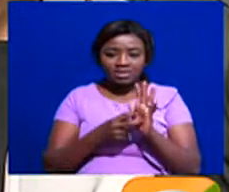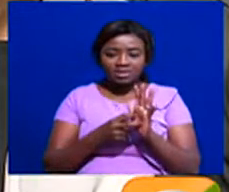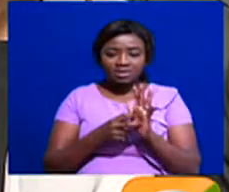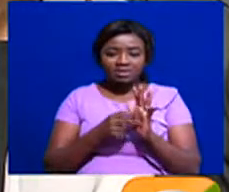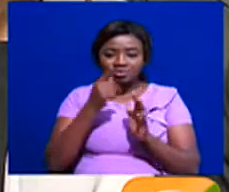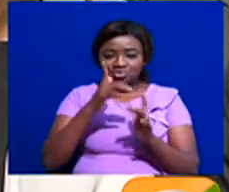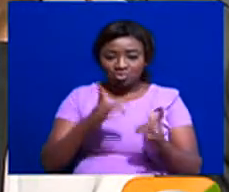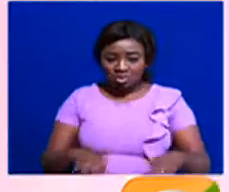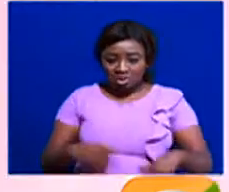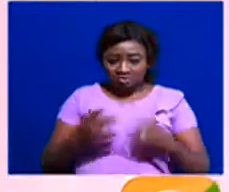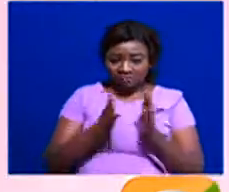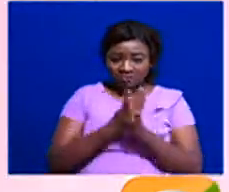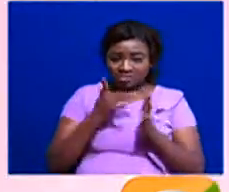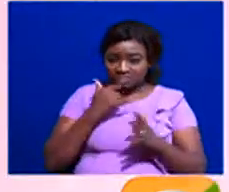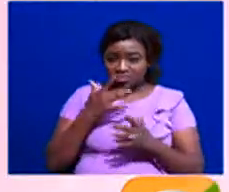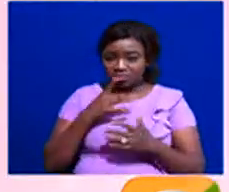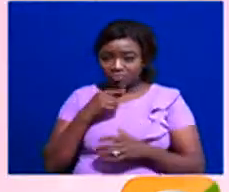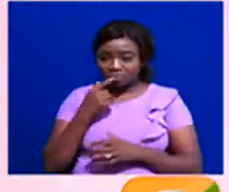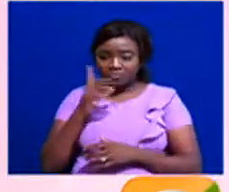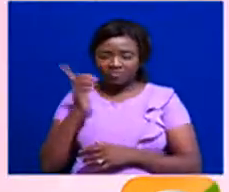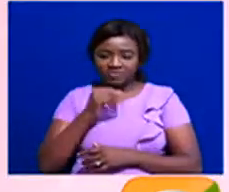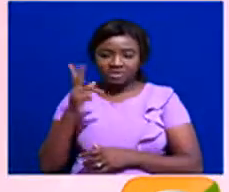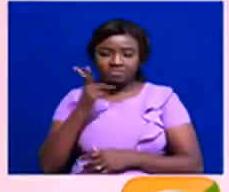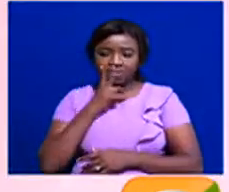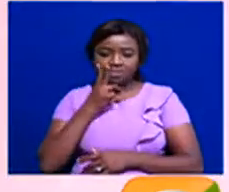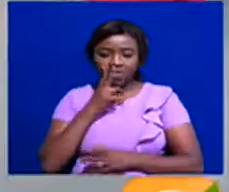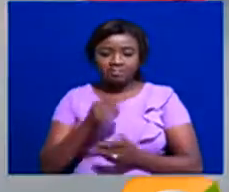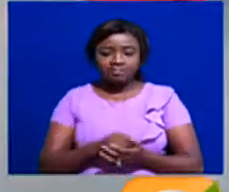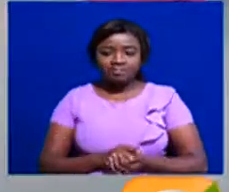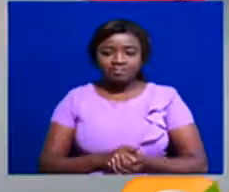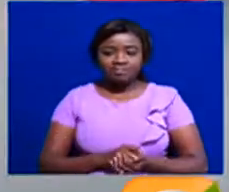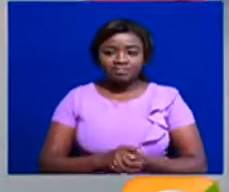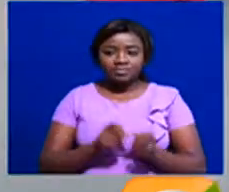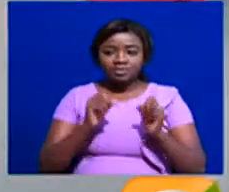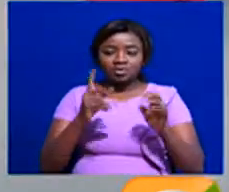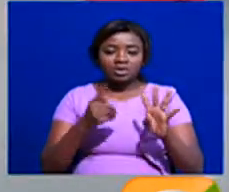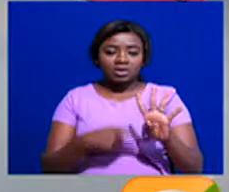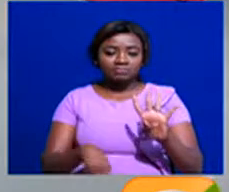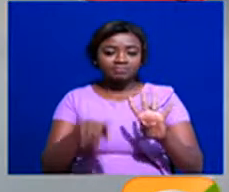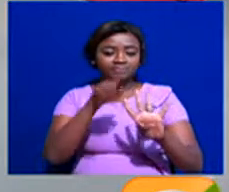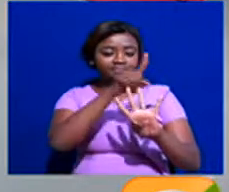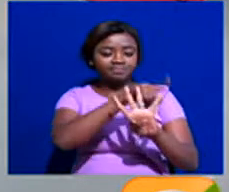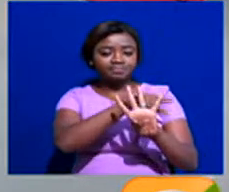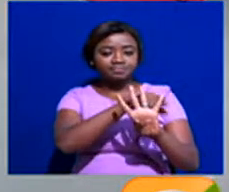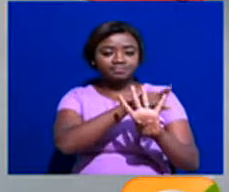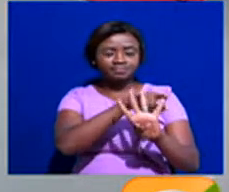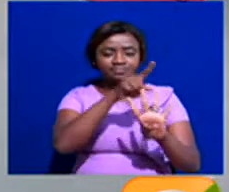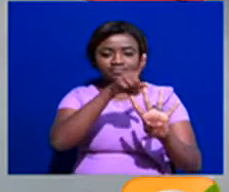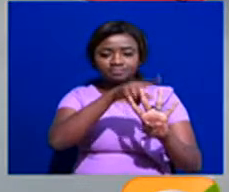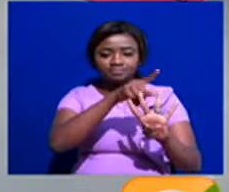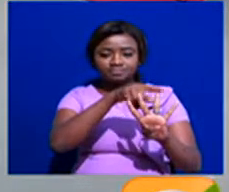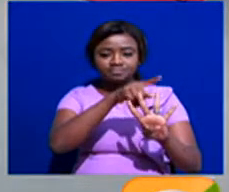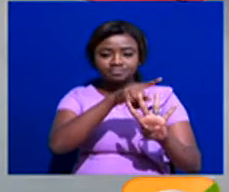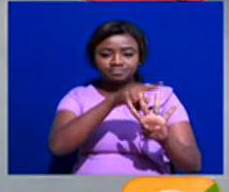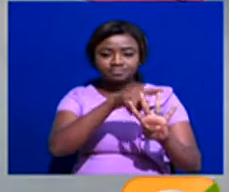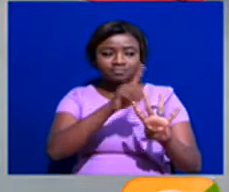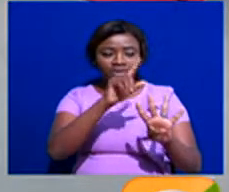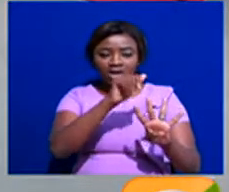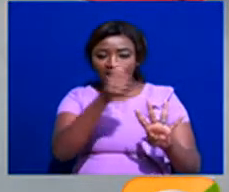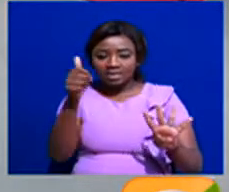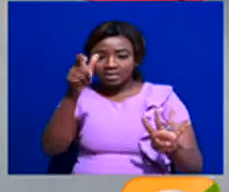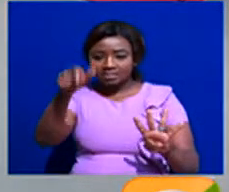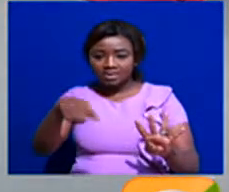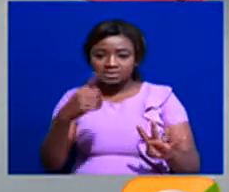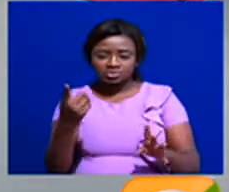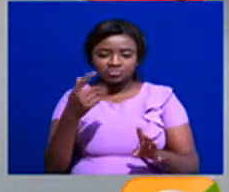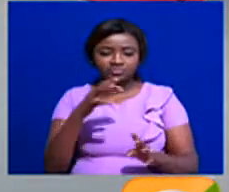already afflicted behind. Okay. And that's an important conversation. I'll come to Dorcas and Adriana to address that, because that also deals on the demand side. But there's a microphone back there.